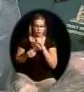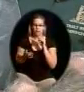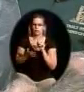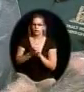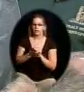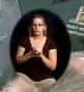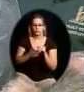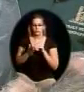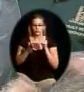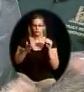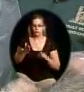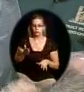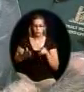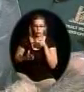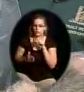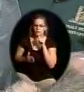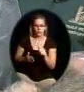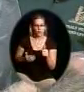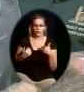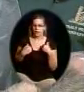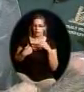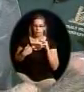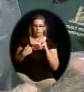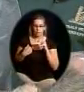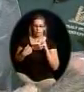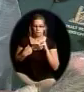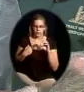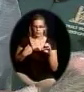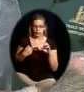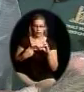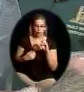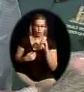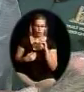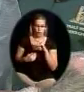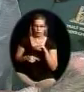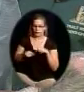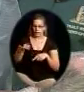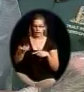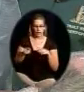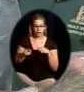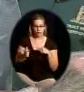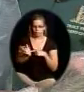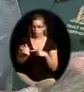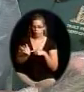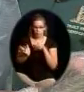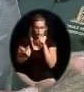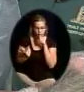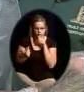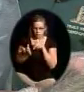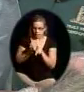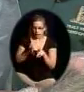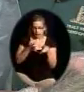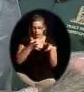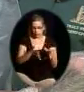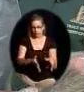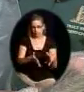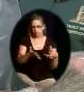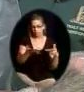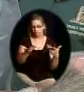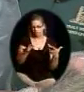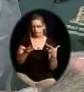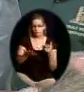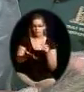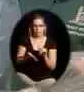that students who did not have Medicaid or Health Wave or who could not afford private pay were left out. And so that's what